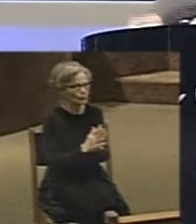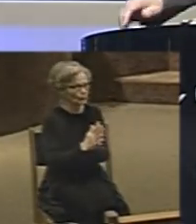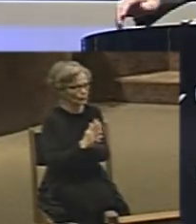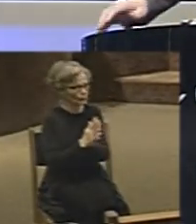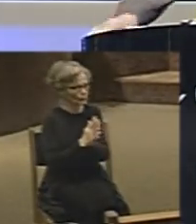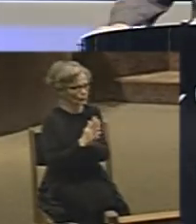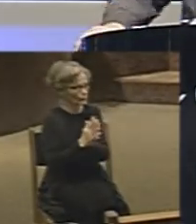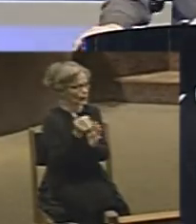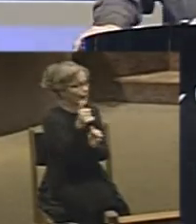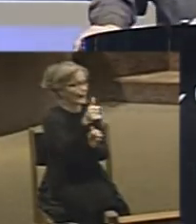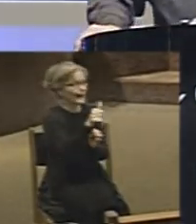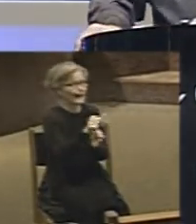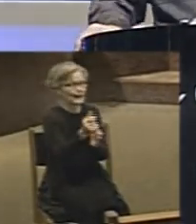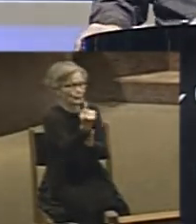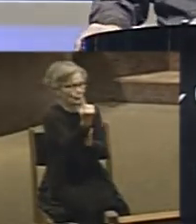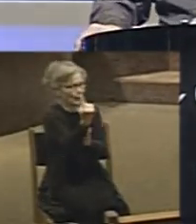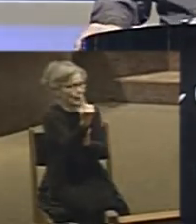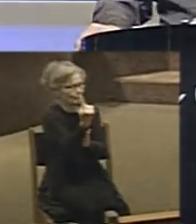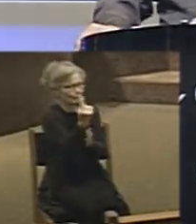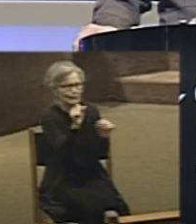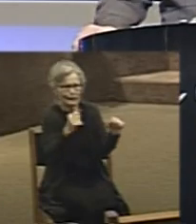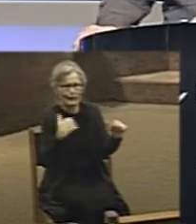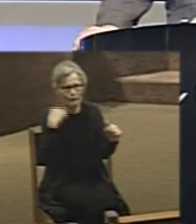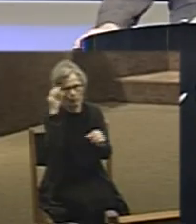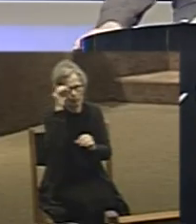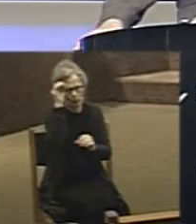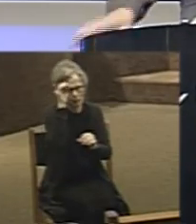can have their opinion